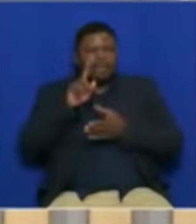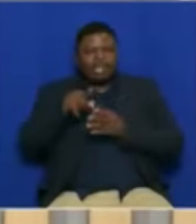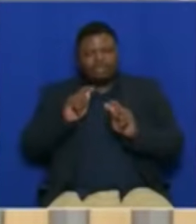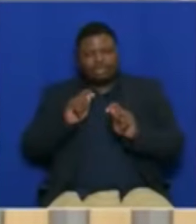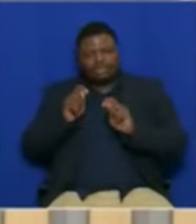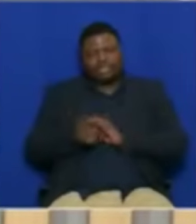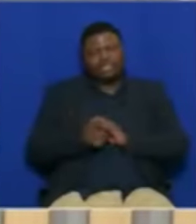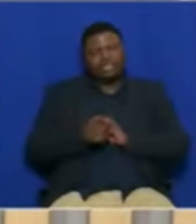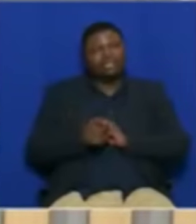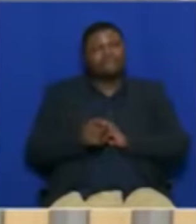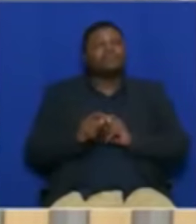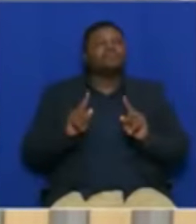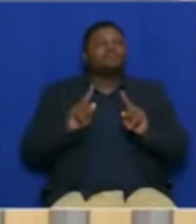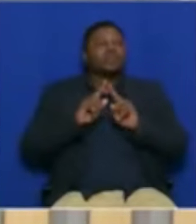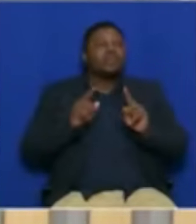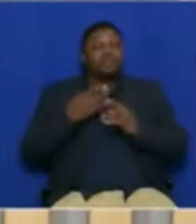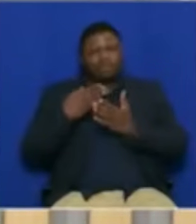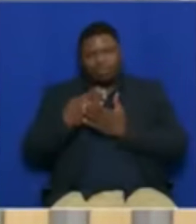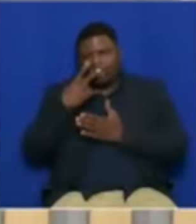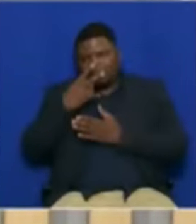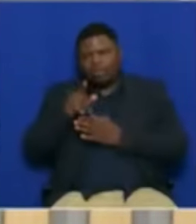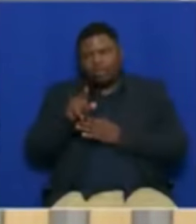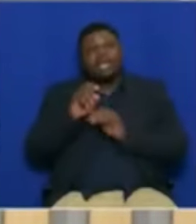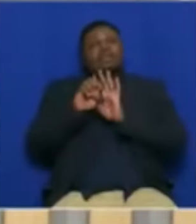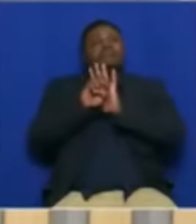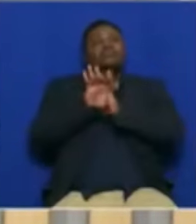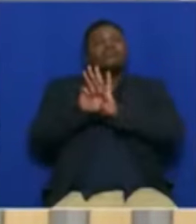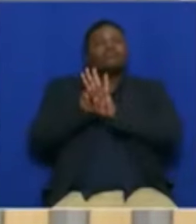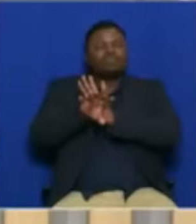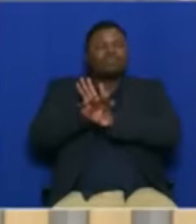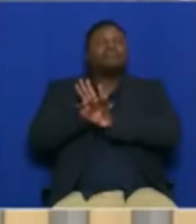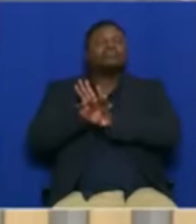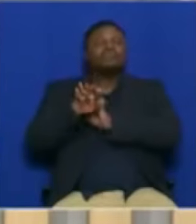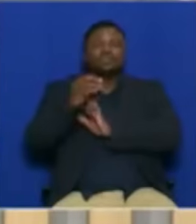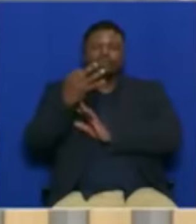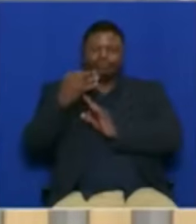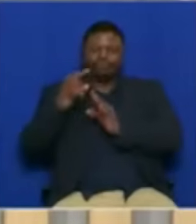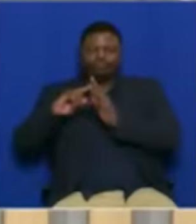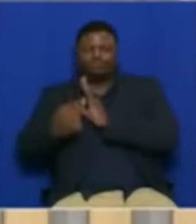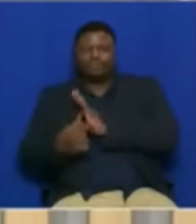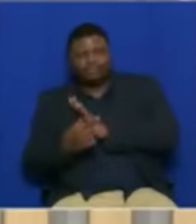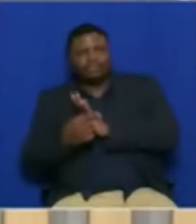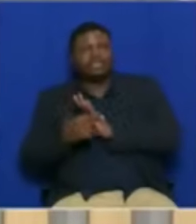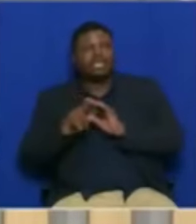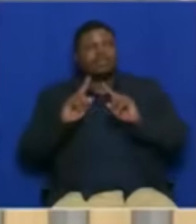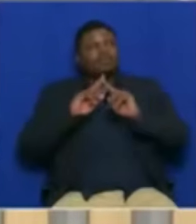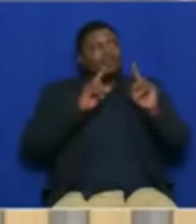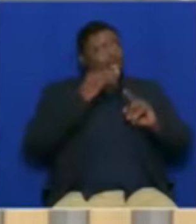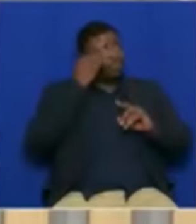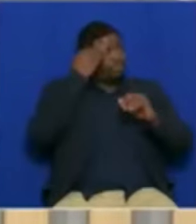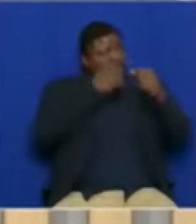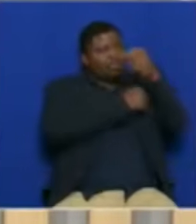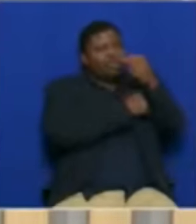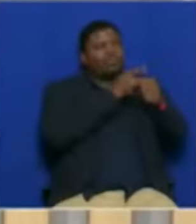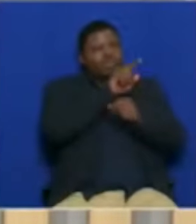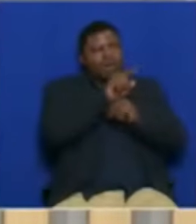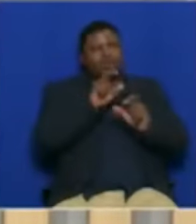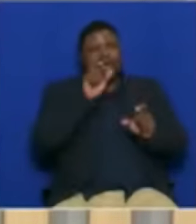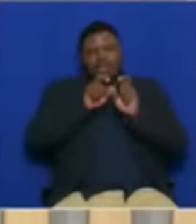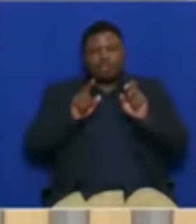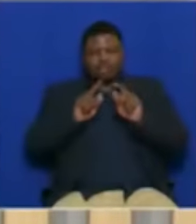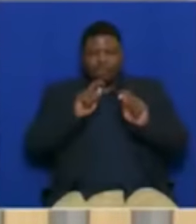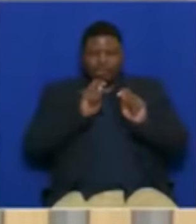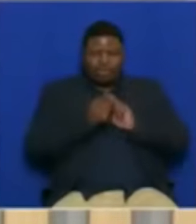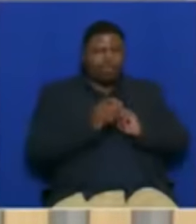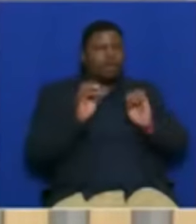advertisements and the recommendations from head office or the approval, nobody was removed from the panel and said, no, don't put this one, put that one.